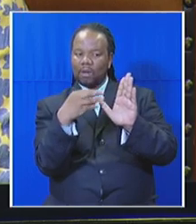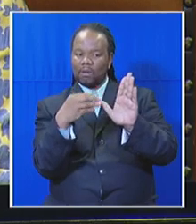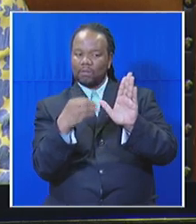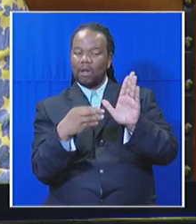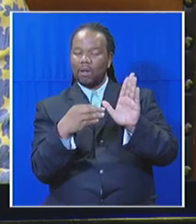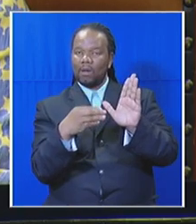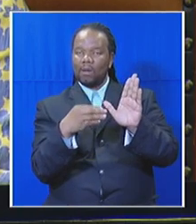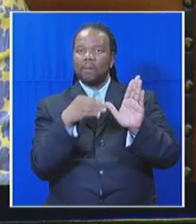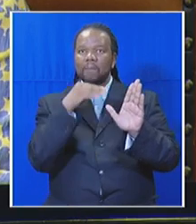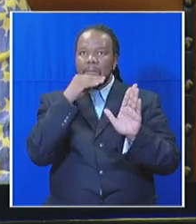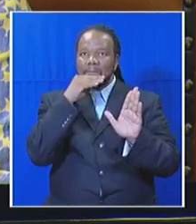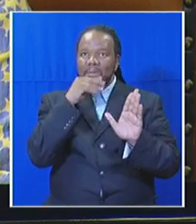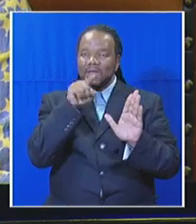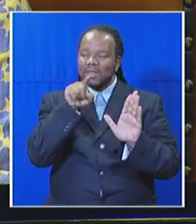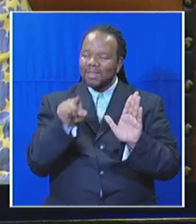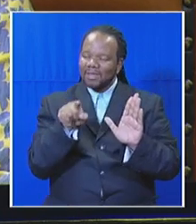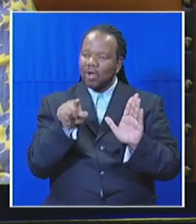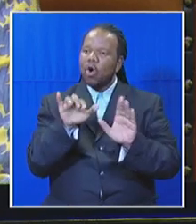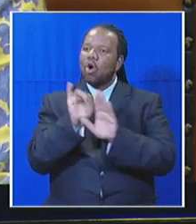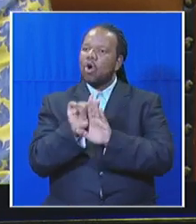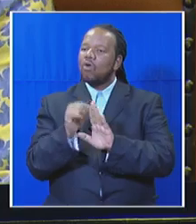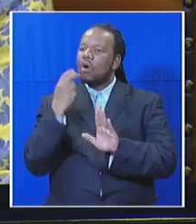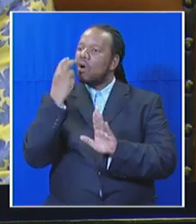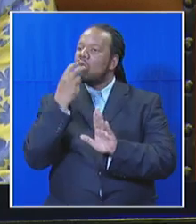a question for oral reply.